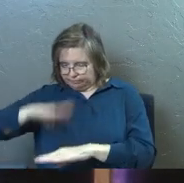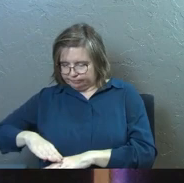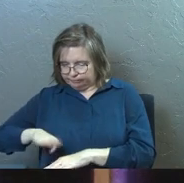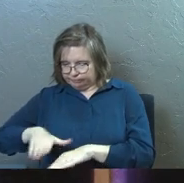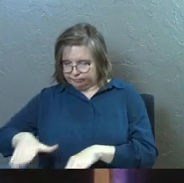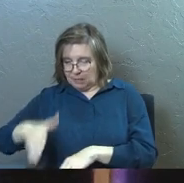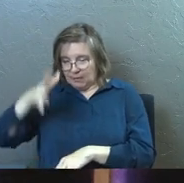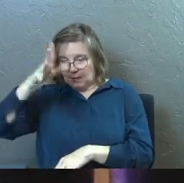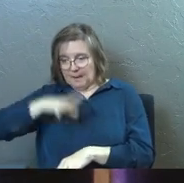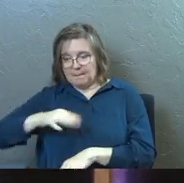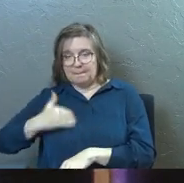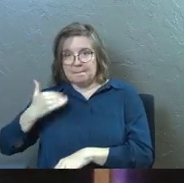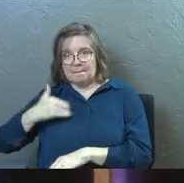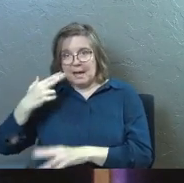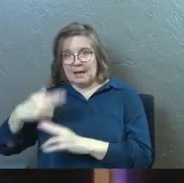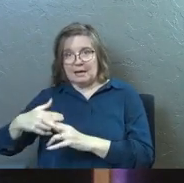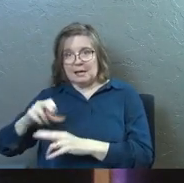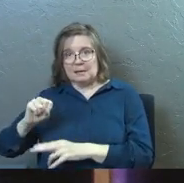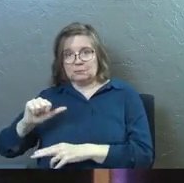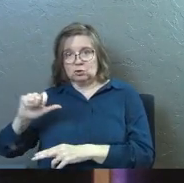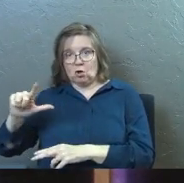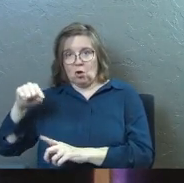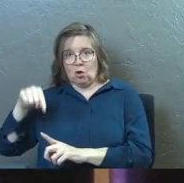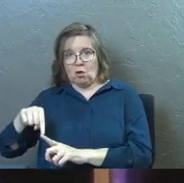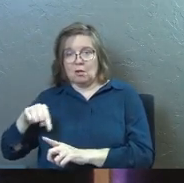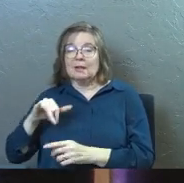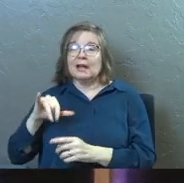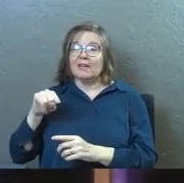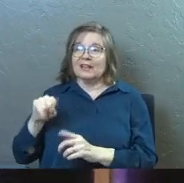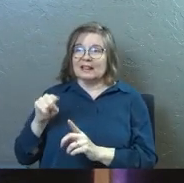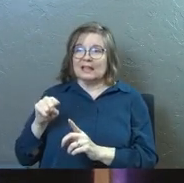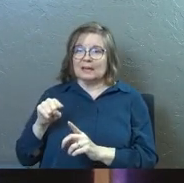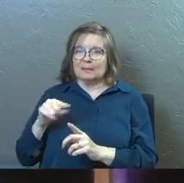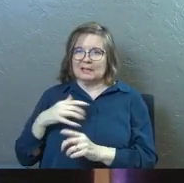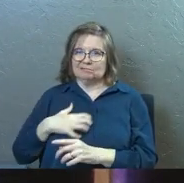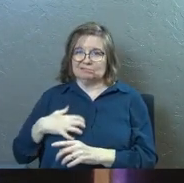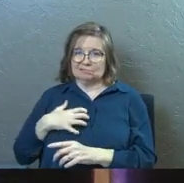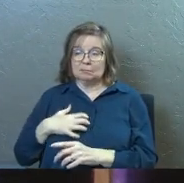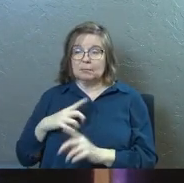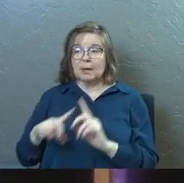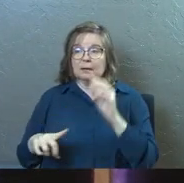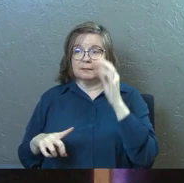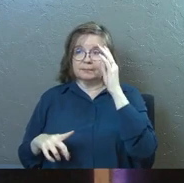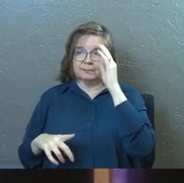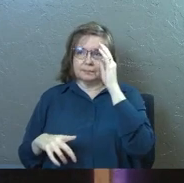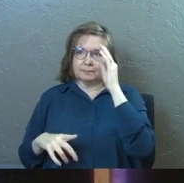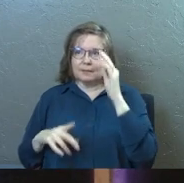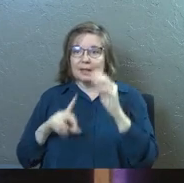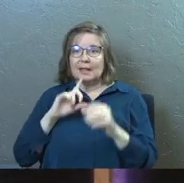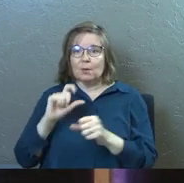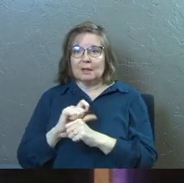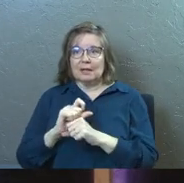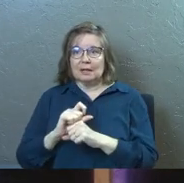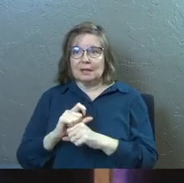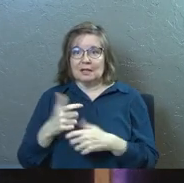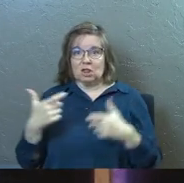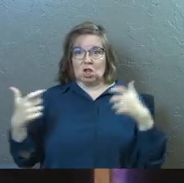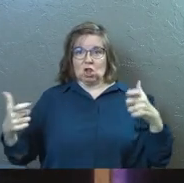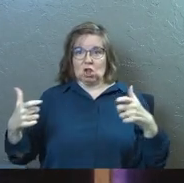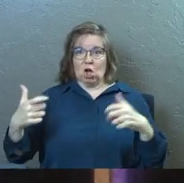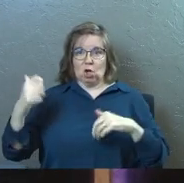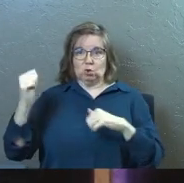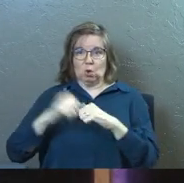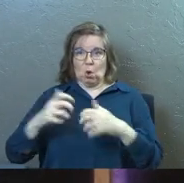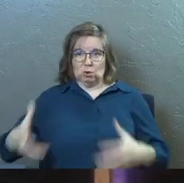at the feet of a young man named Saul. Now, this is a little bit gruesome, but they would literally pick up large